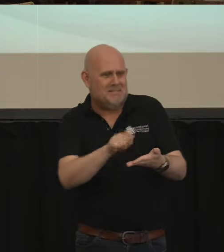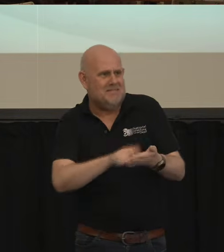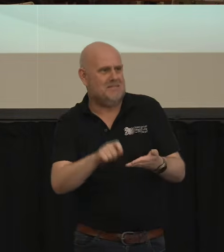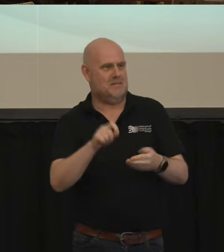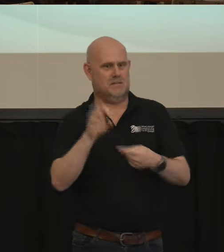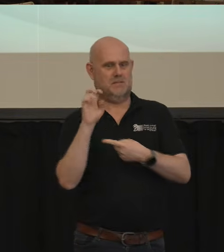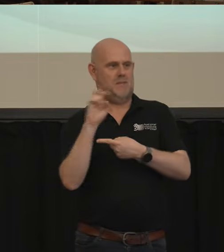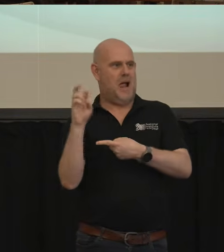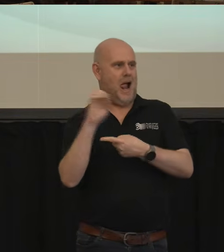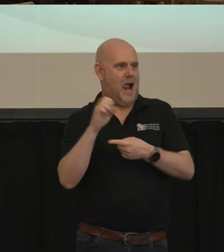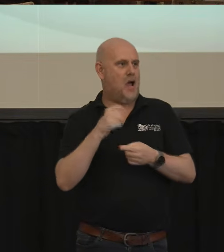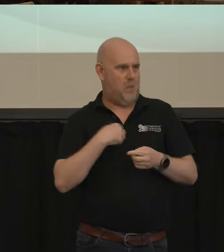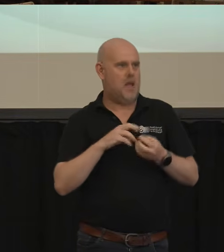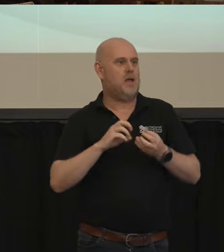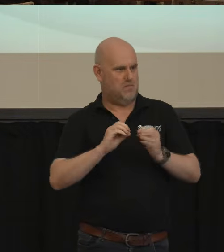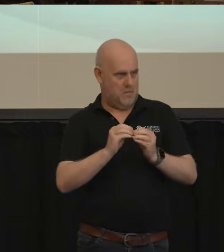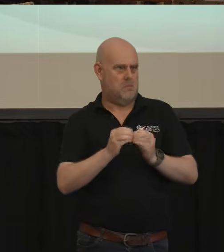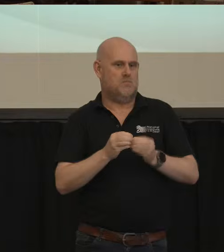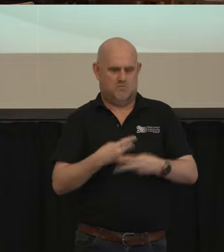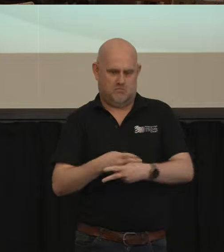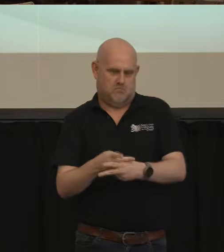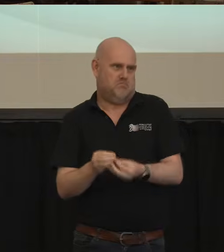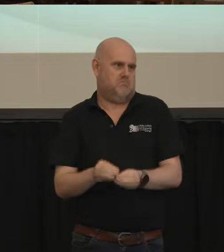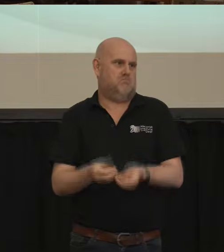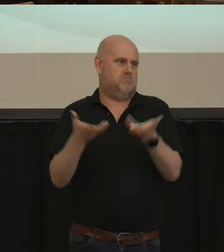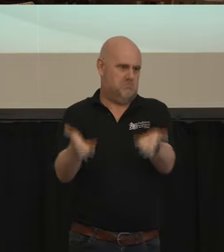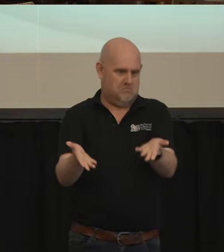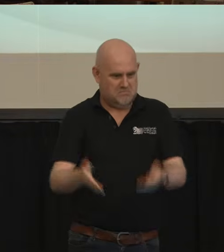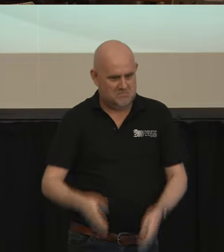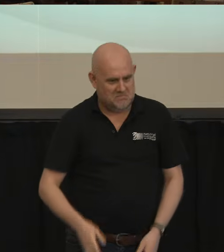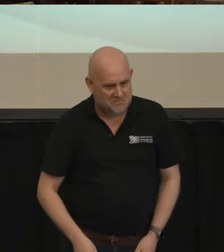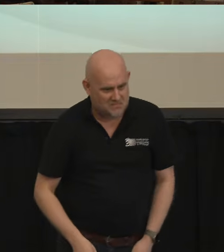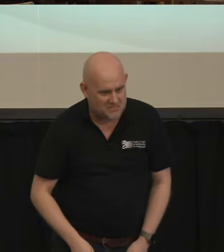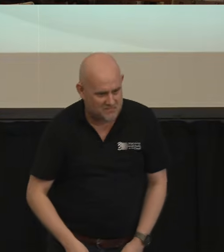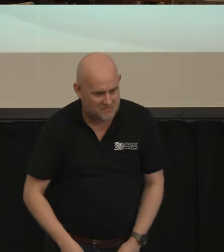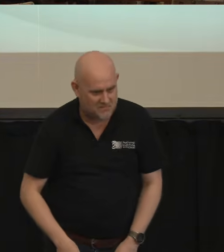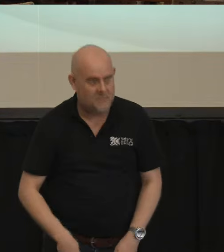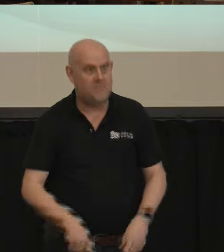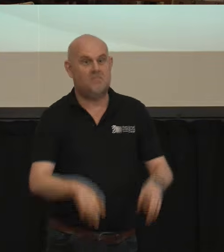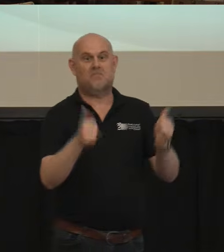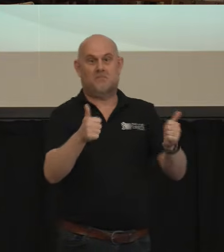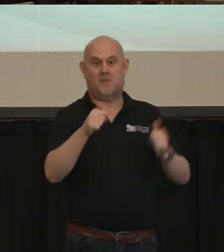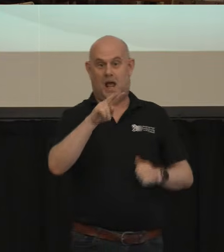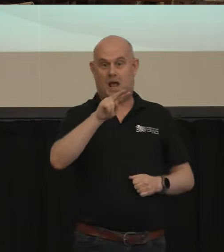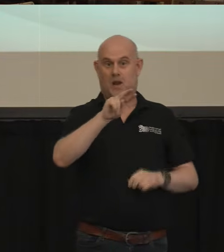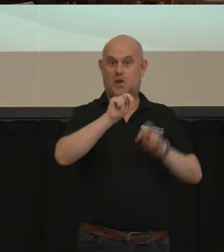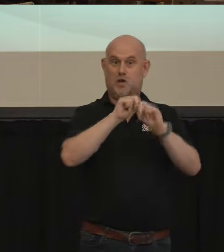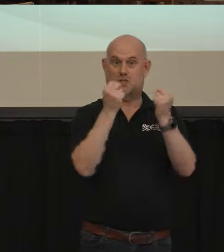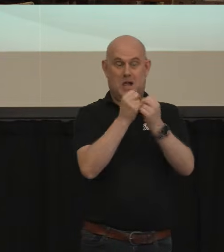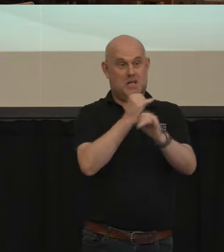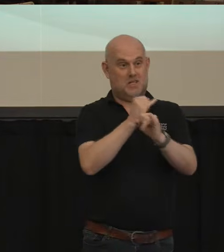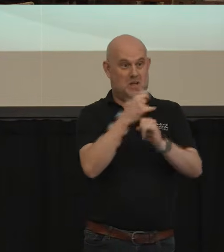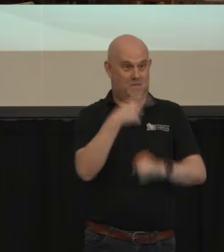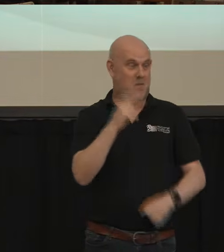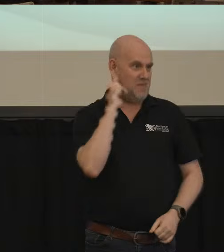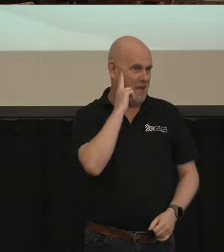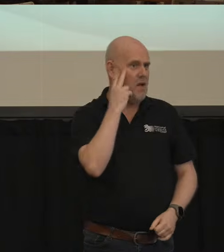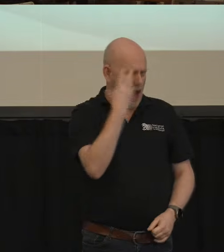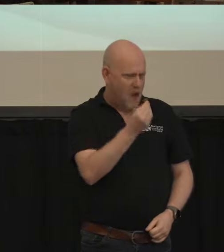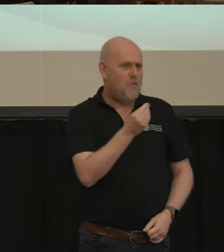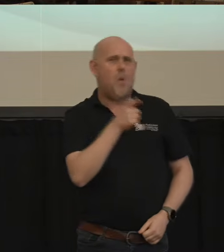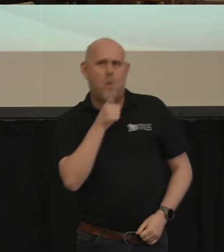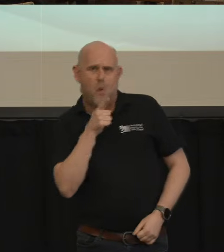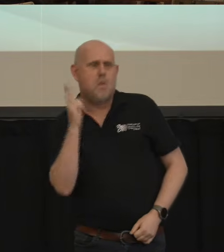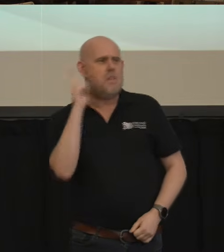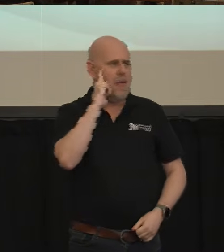deaf, teaching them a technique, specifically grade 1 to 3, to how to read and write.